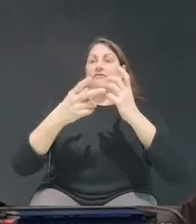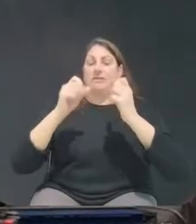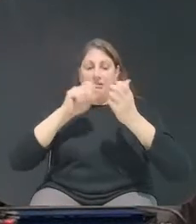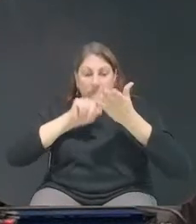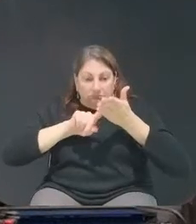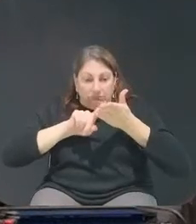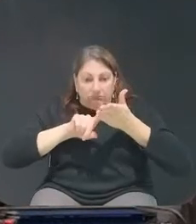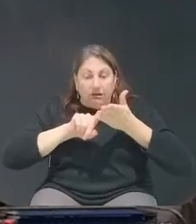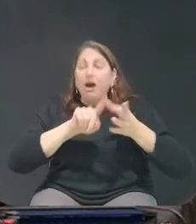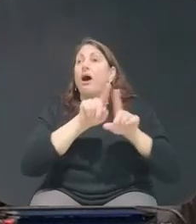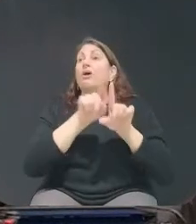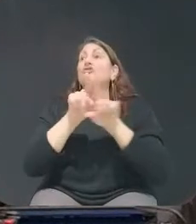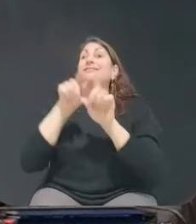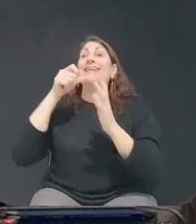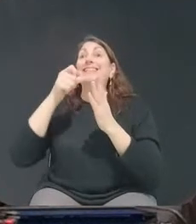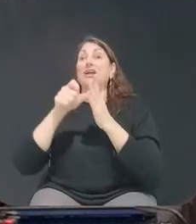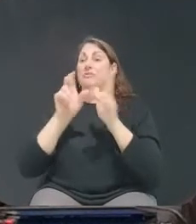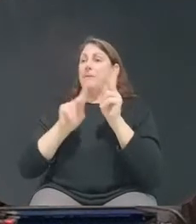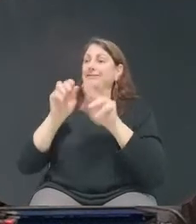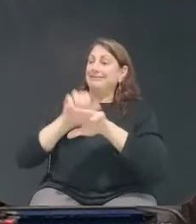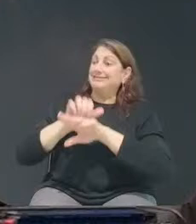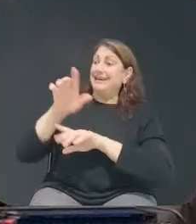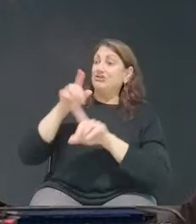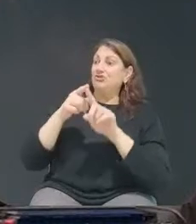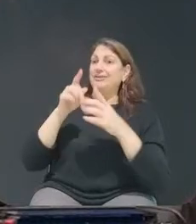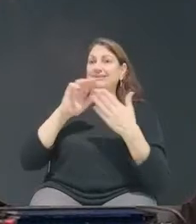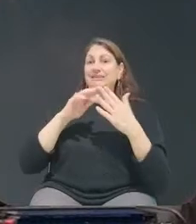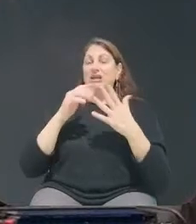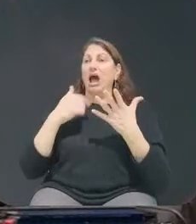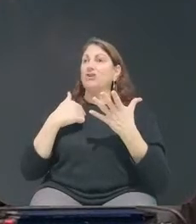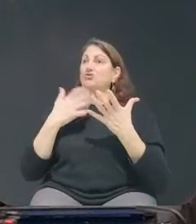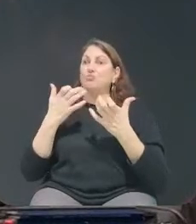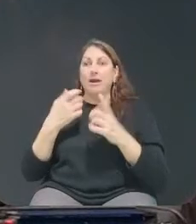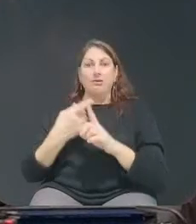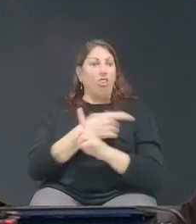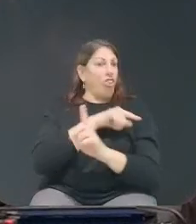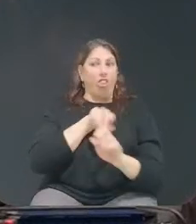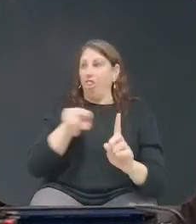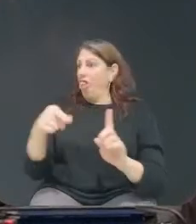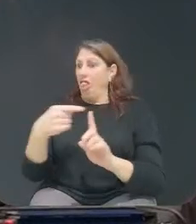then the letters that people would send in to the city, I wanted to go down so many different rabbit